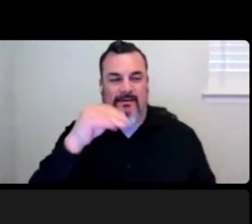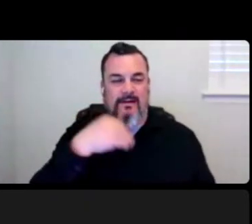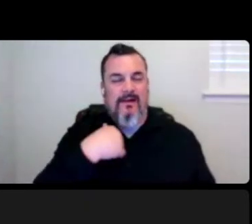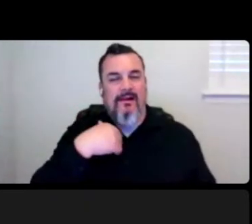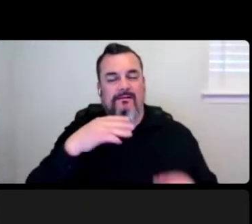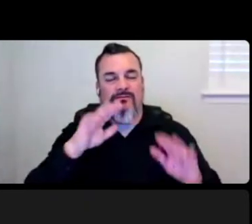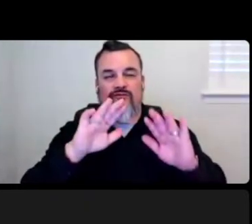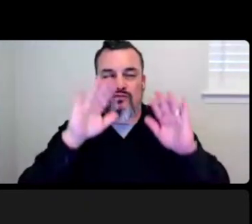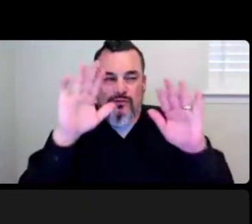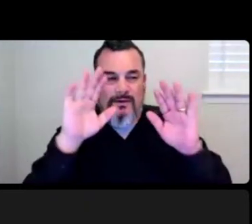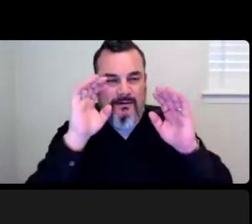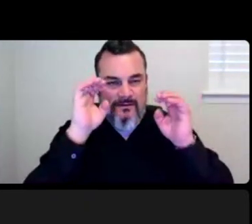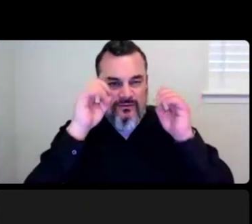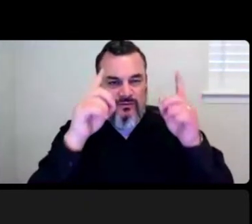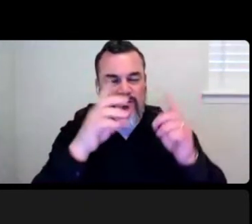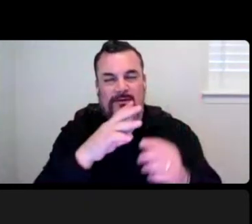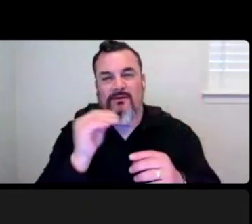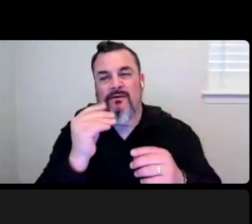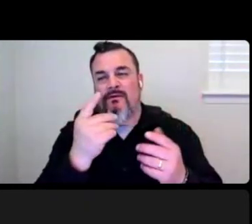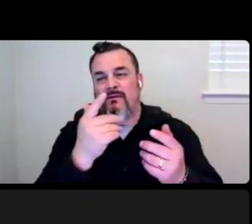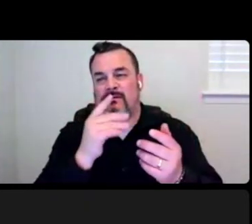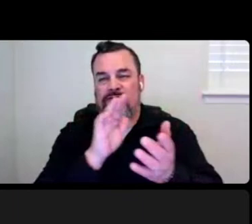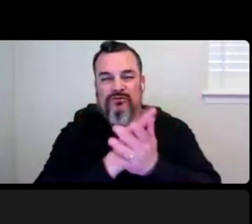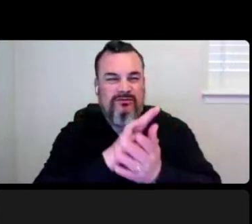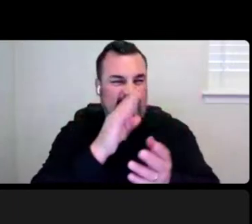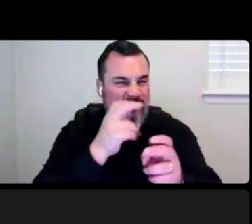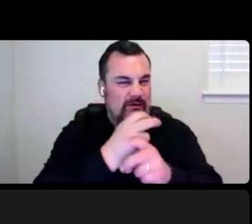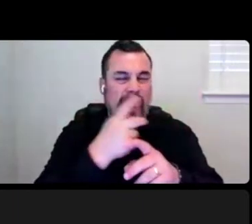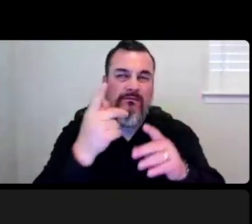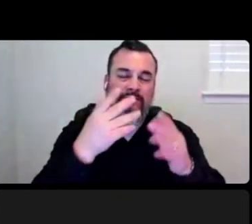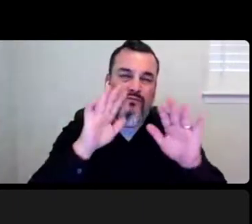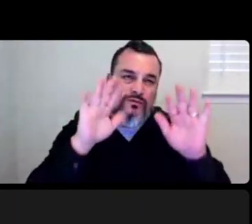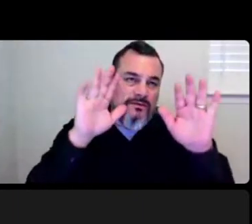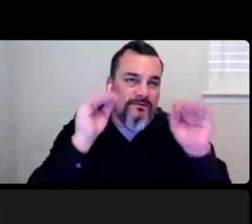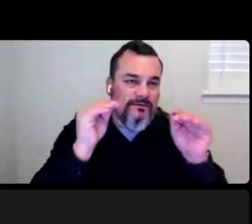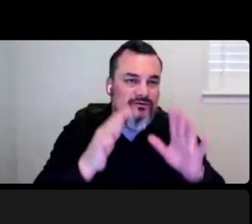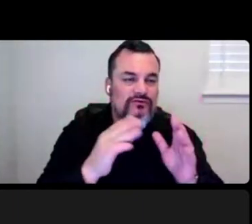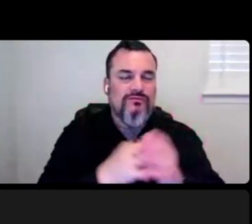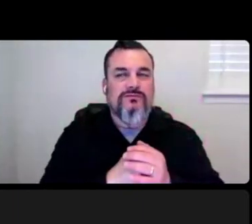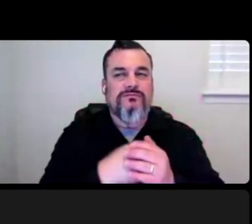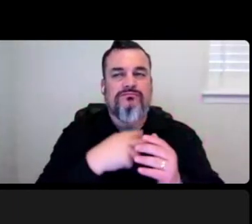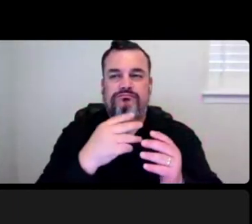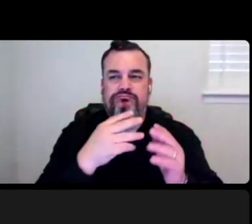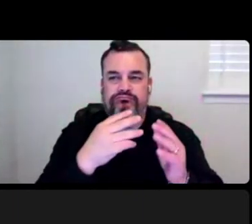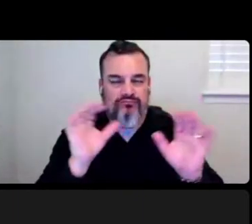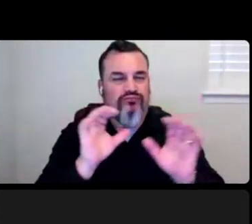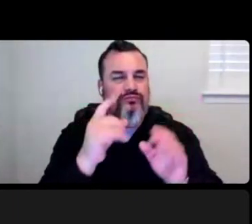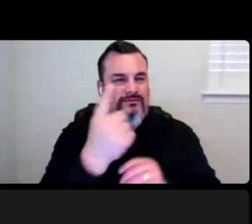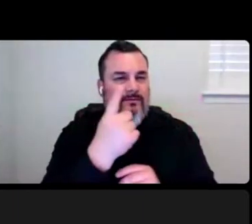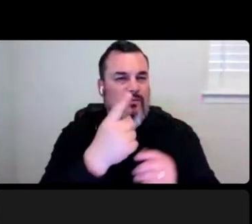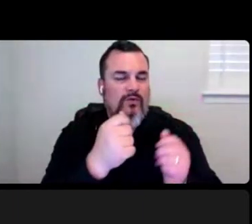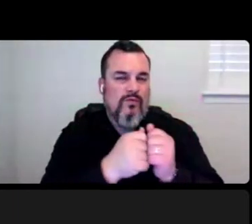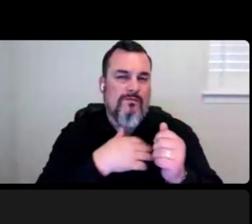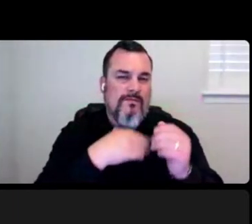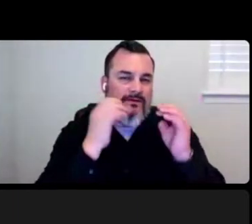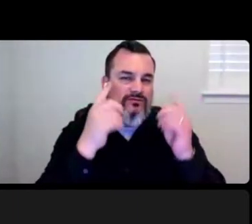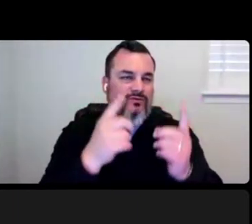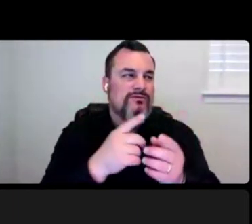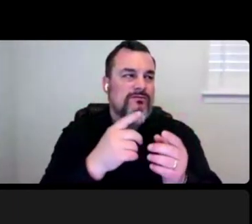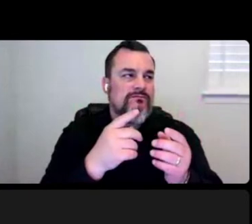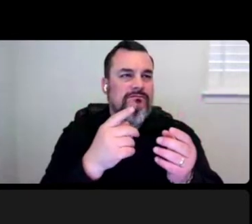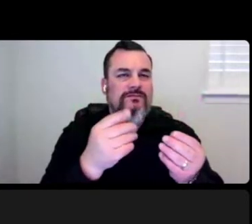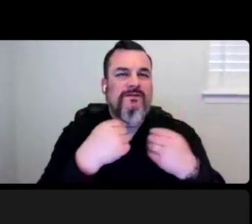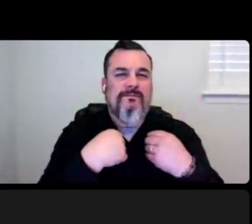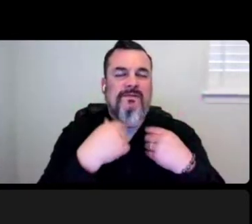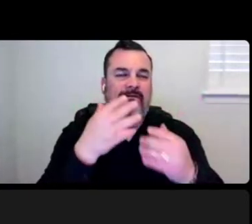marvelous education. School was never hard. I had great teachers, and I was able to do something with my education to give